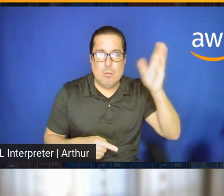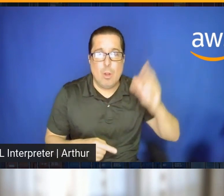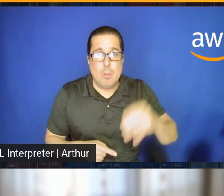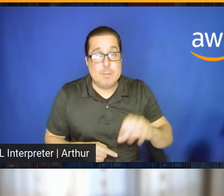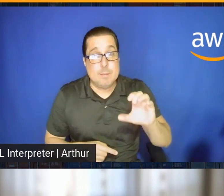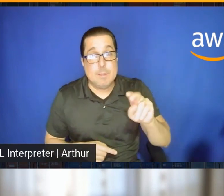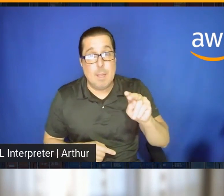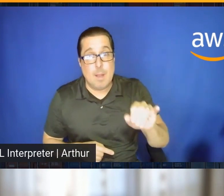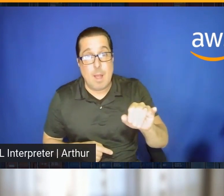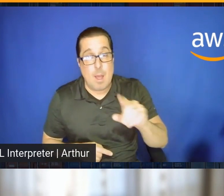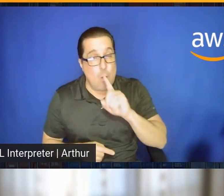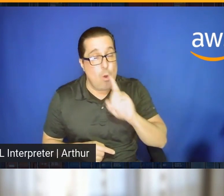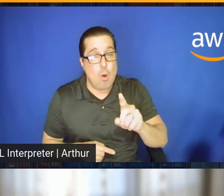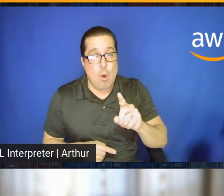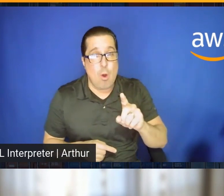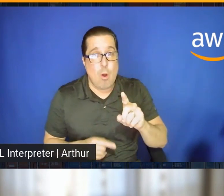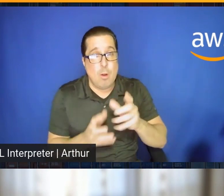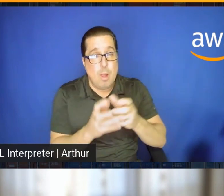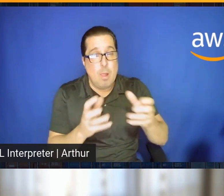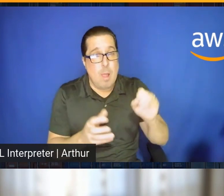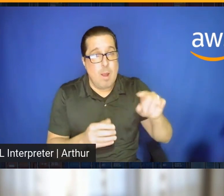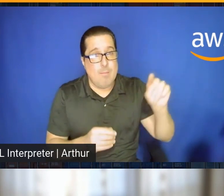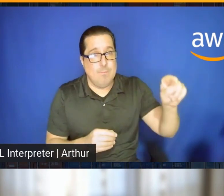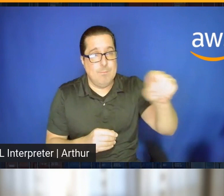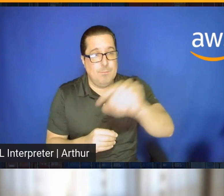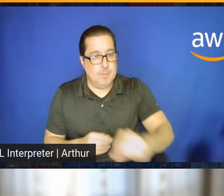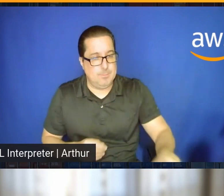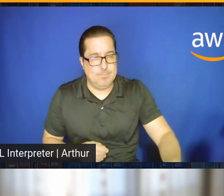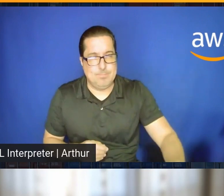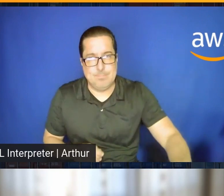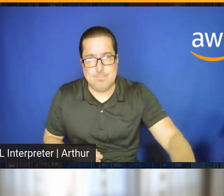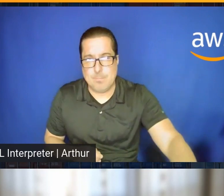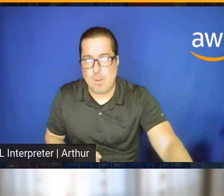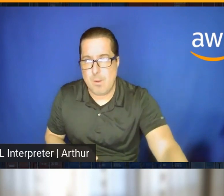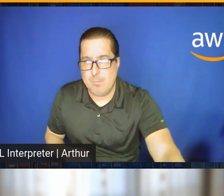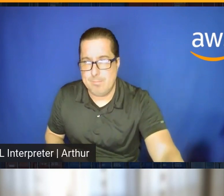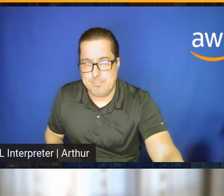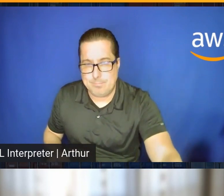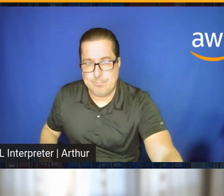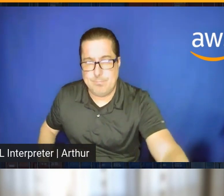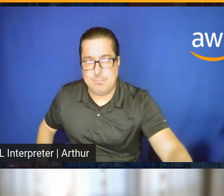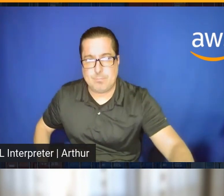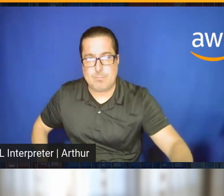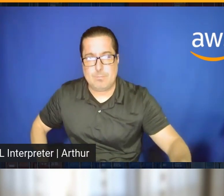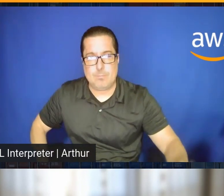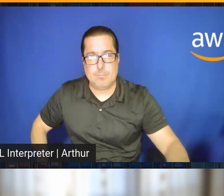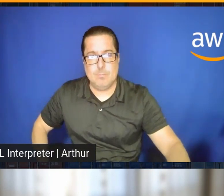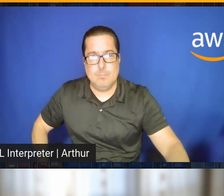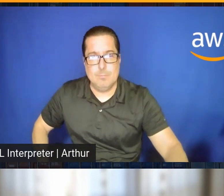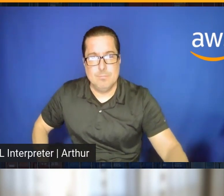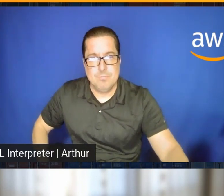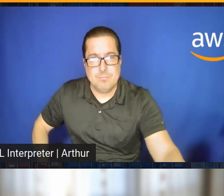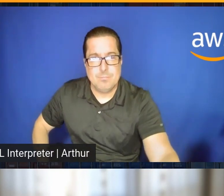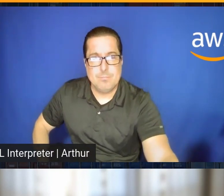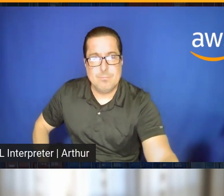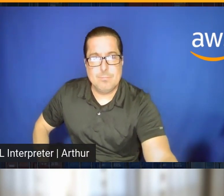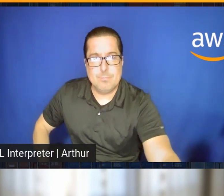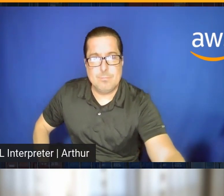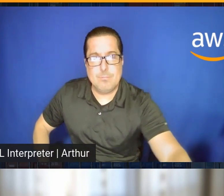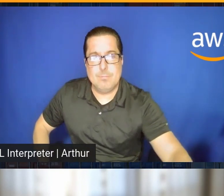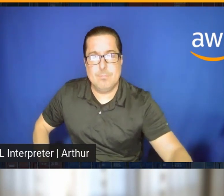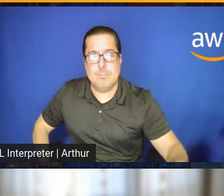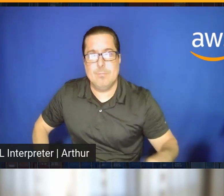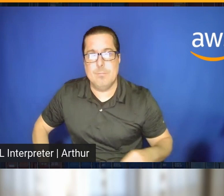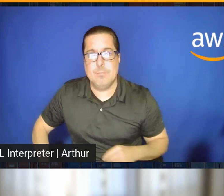are there's a lot of them out there nowadays. And Cilium is a very good one, but then the eBPF pieces